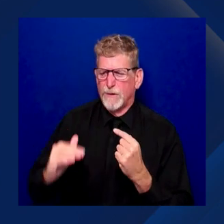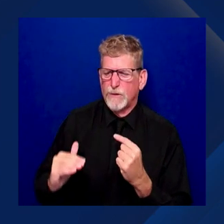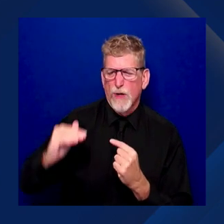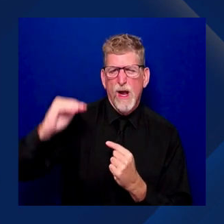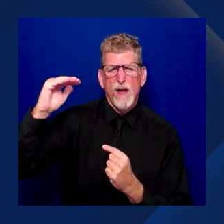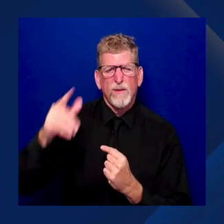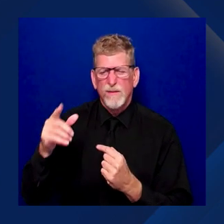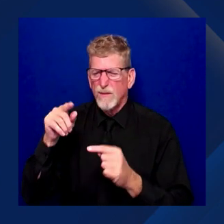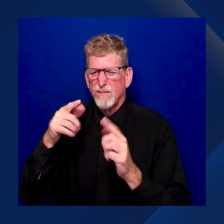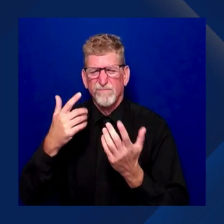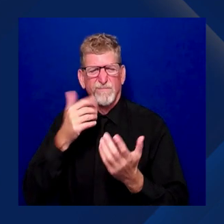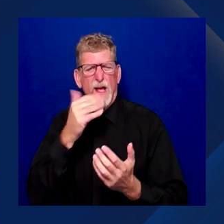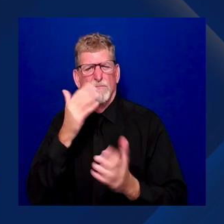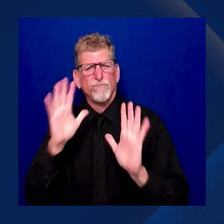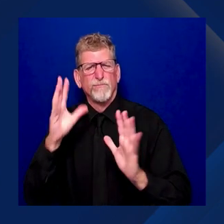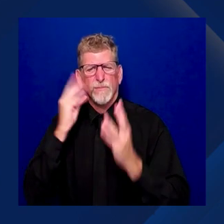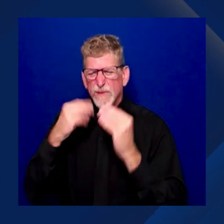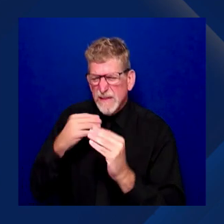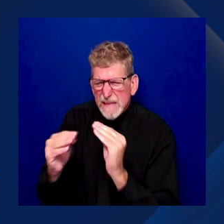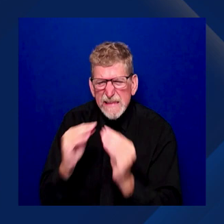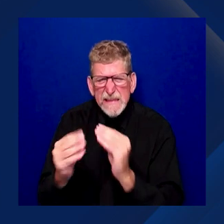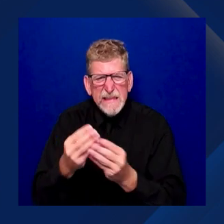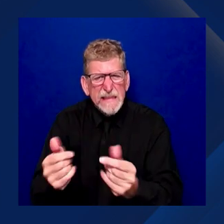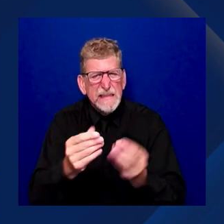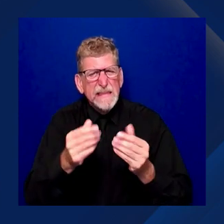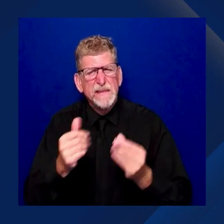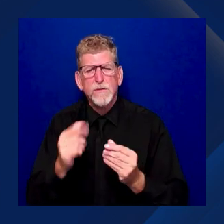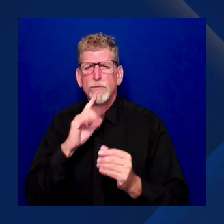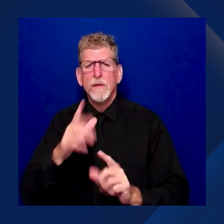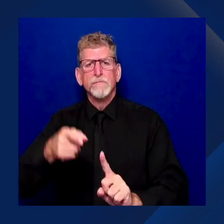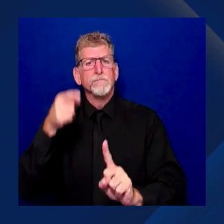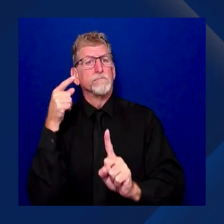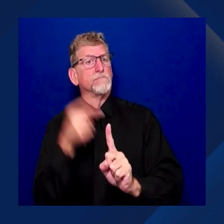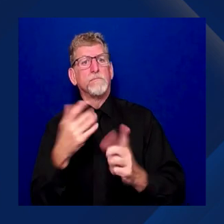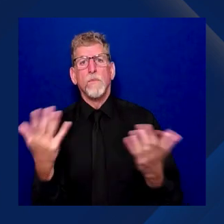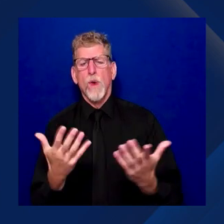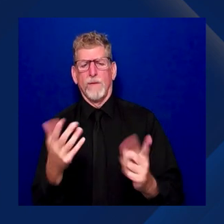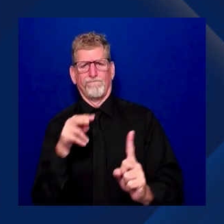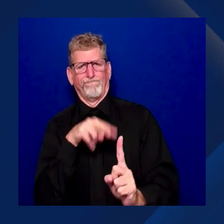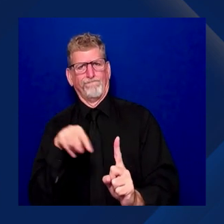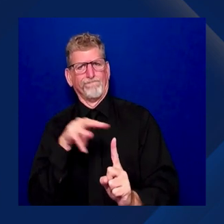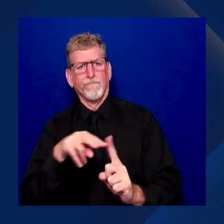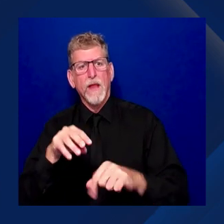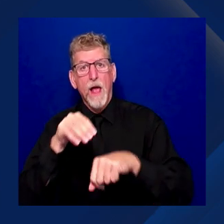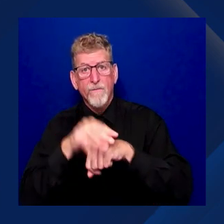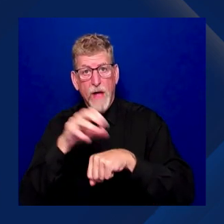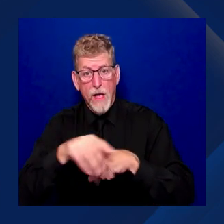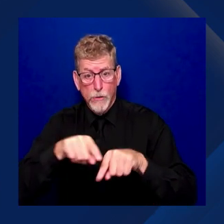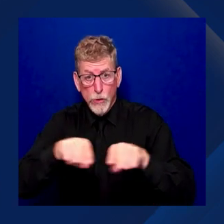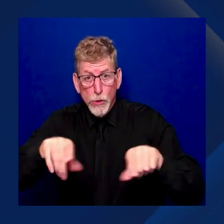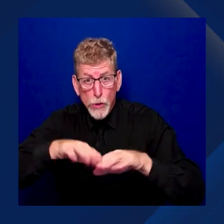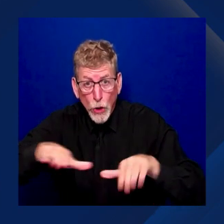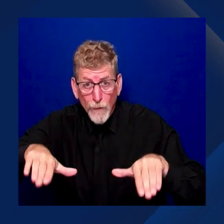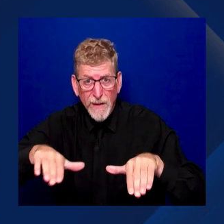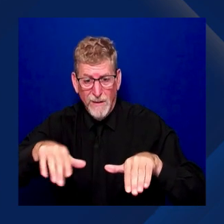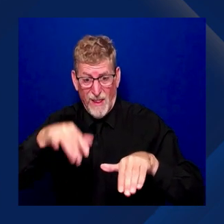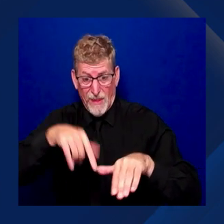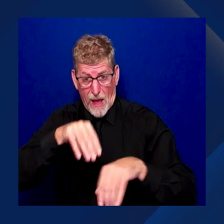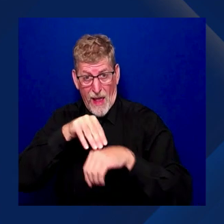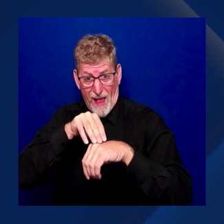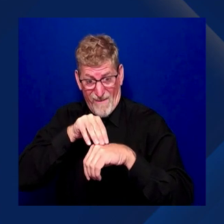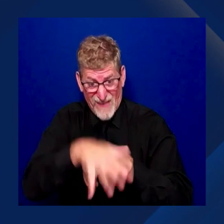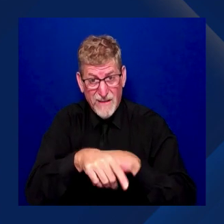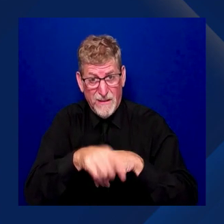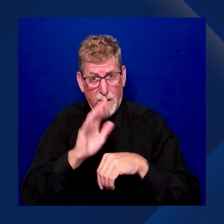the children of our communities affects all of us. As a United States Senator, I crafted one of the